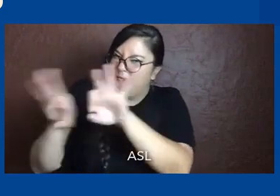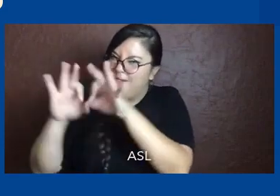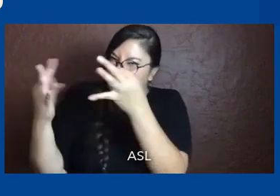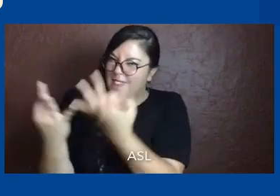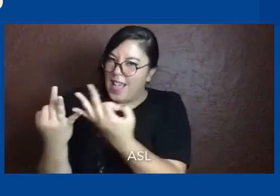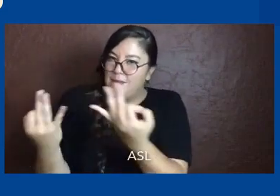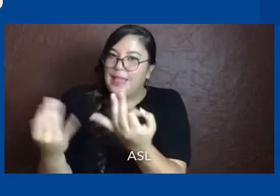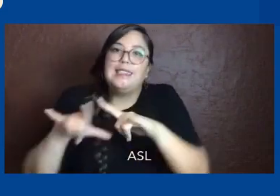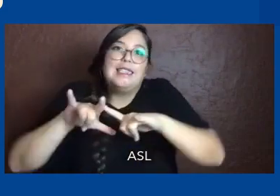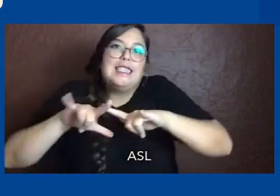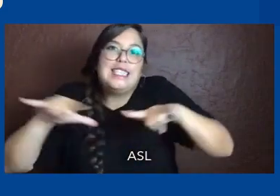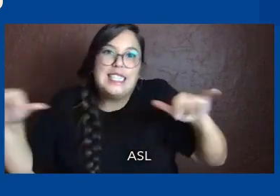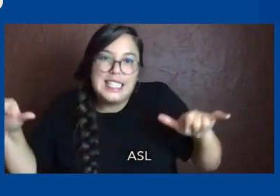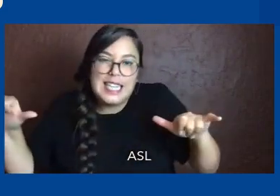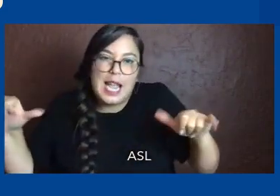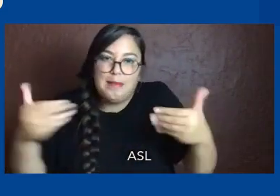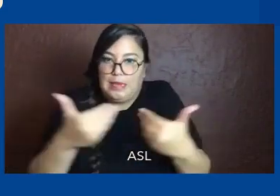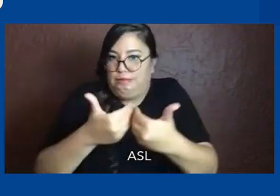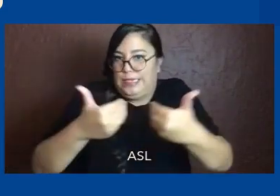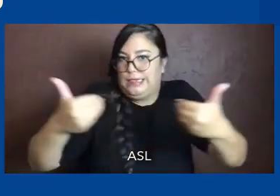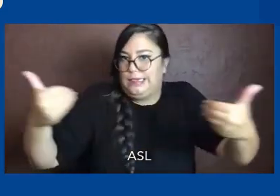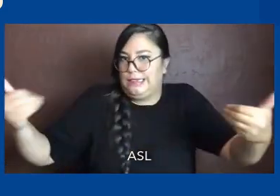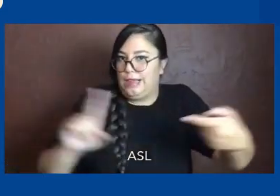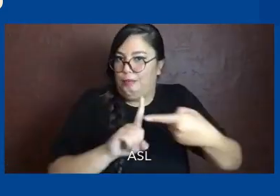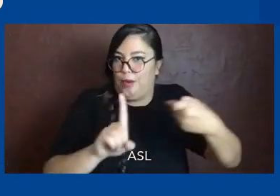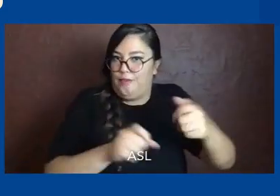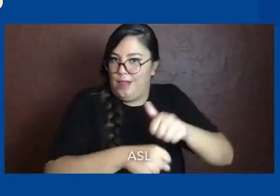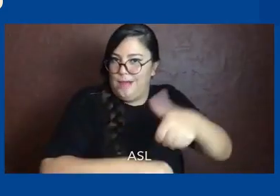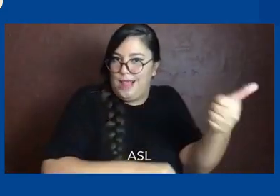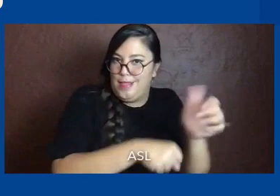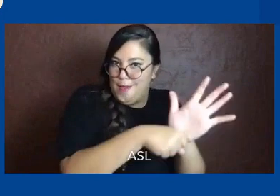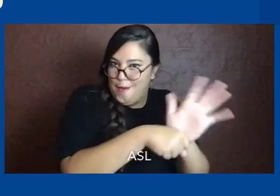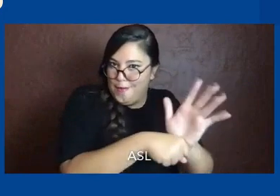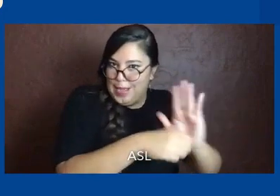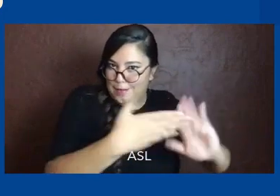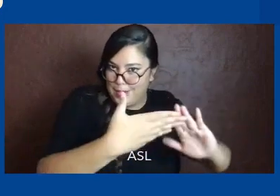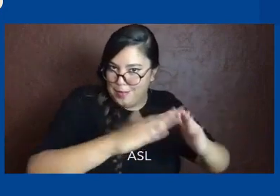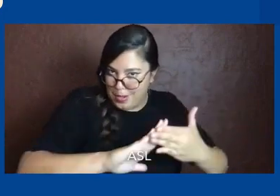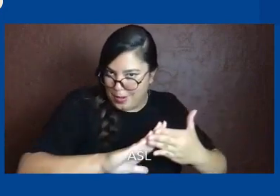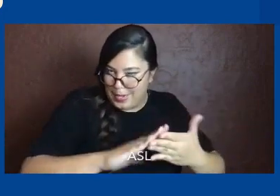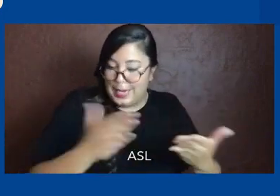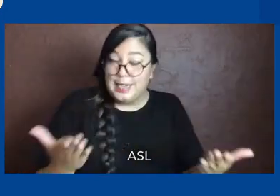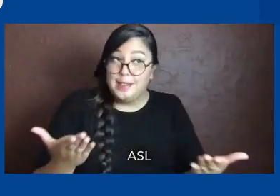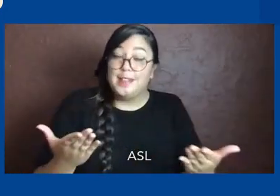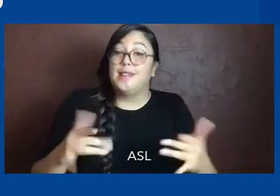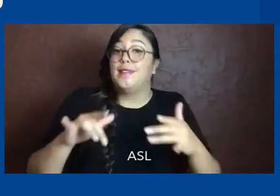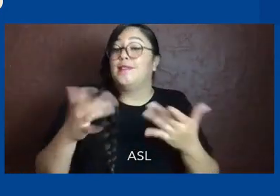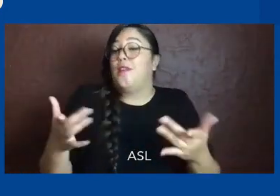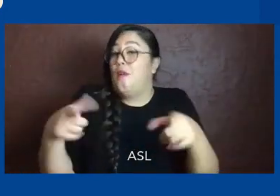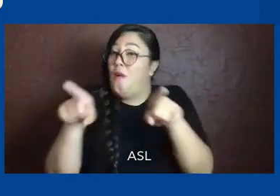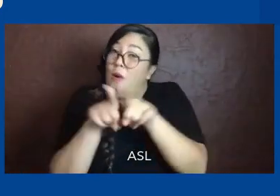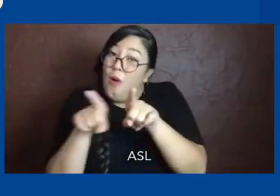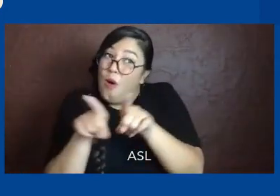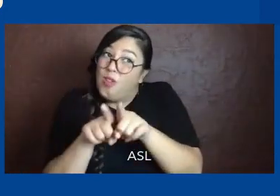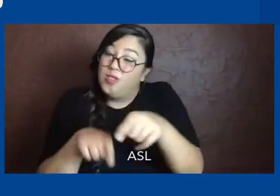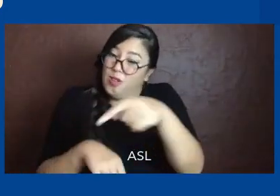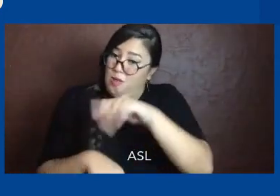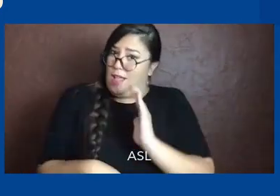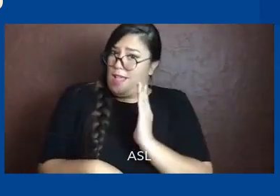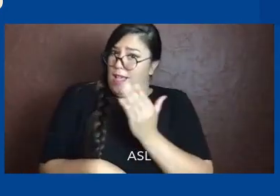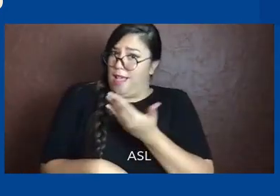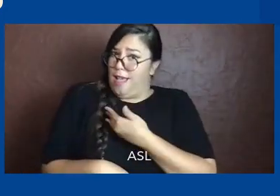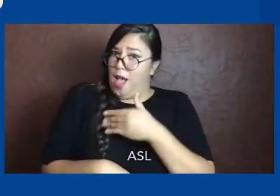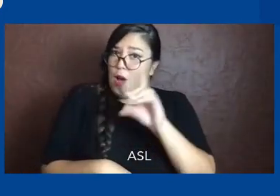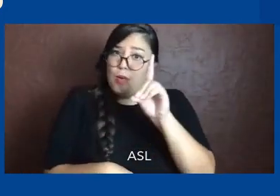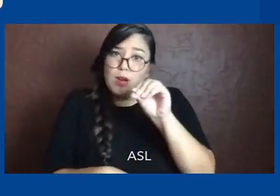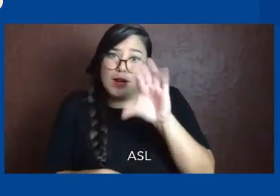there's so much potential that's lost because of that isolation. On the other hand, there's so much creative potential that's explored